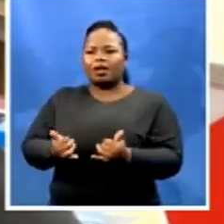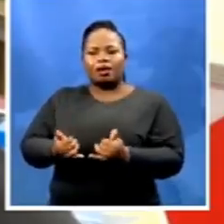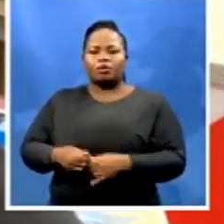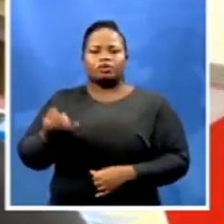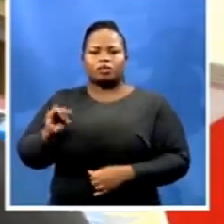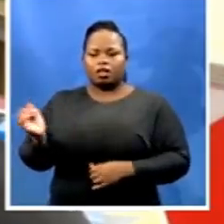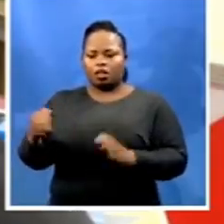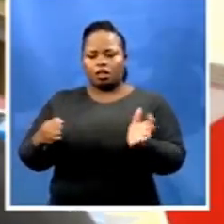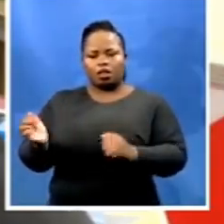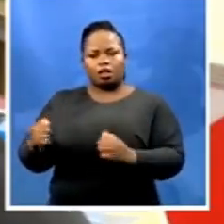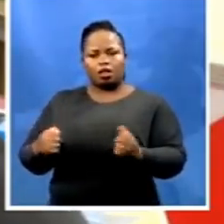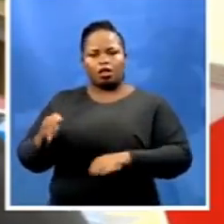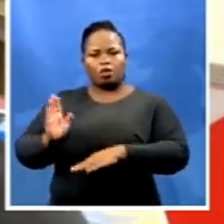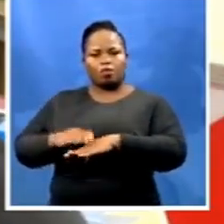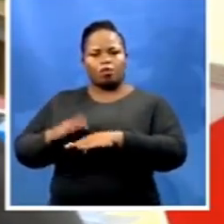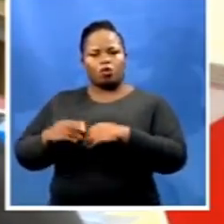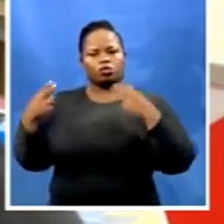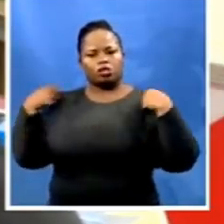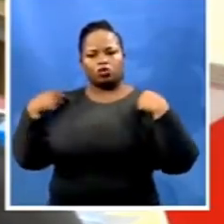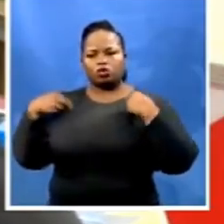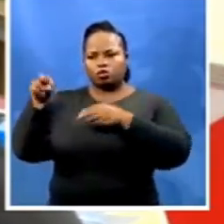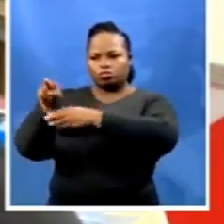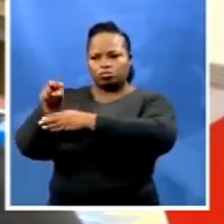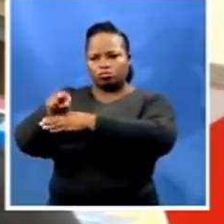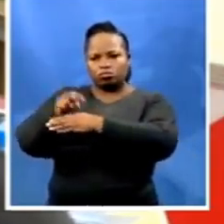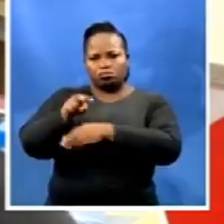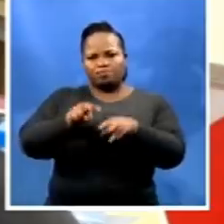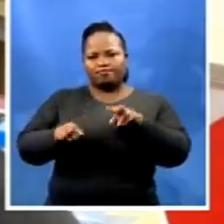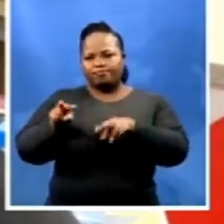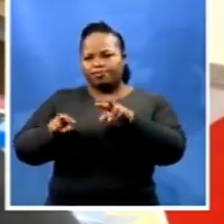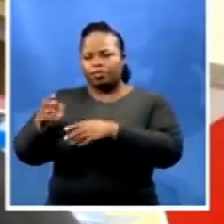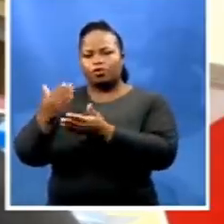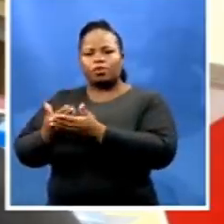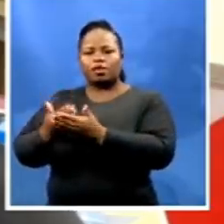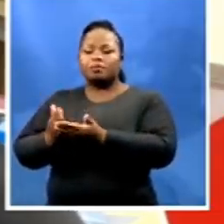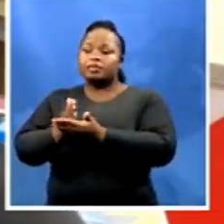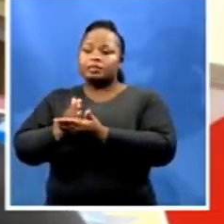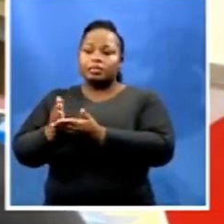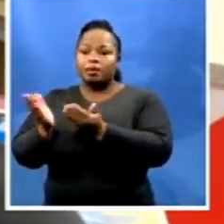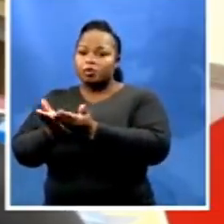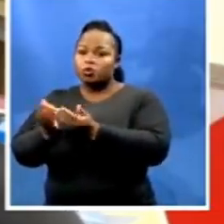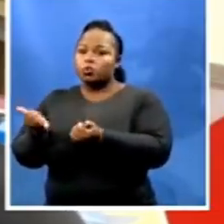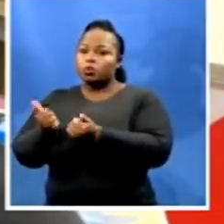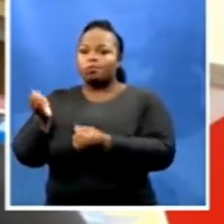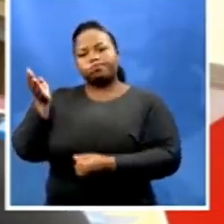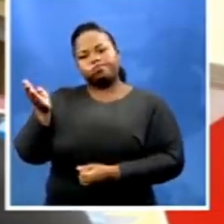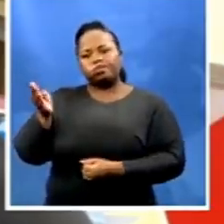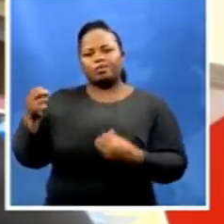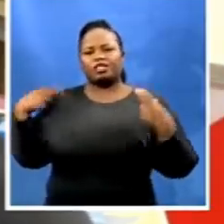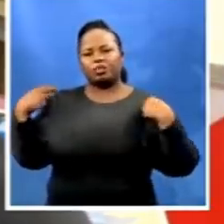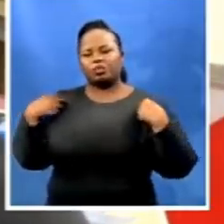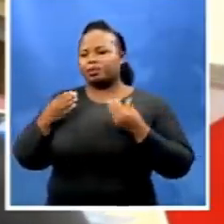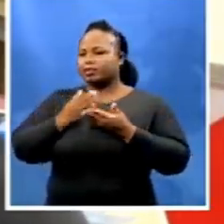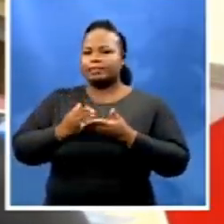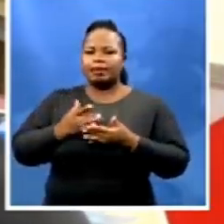guard our schools. So there are security guards in certain parts of our schools, but there are schools that still don't have security guards. But